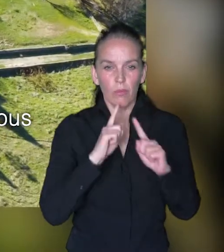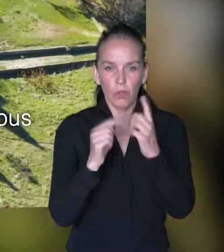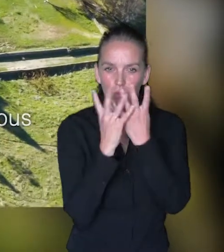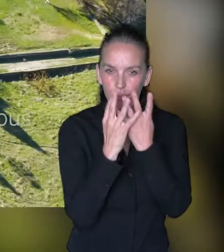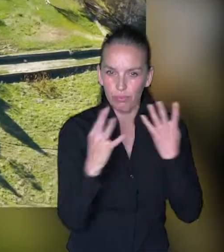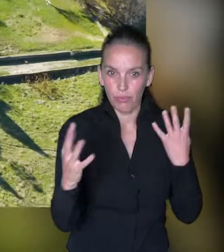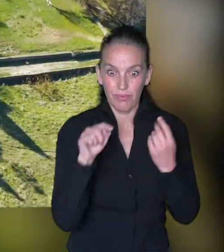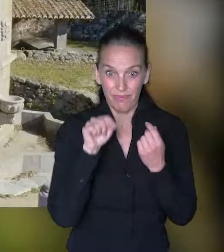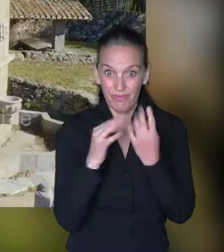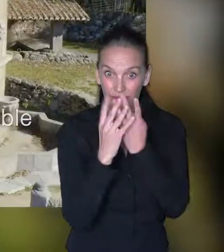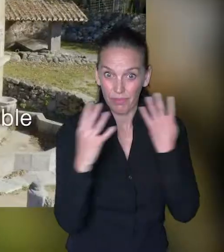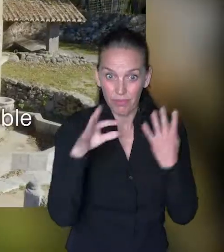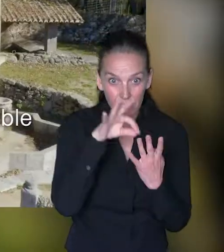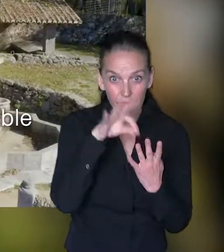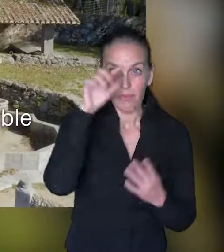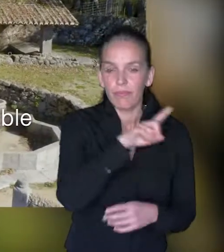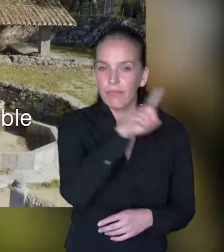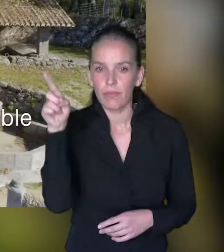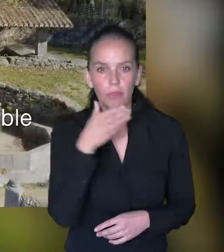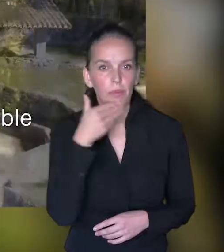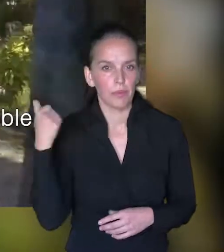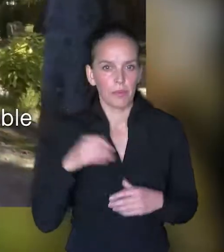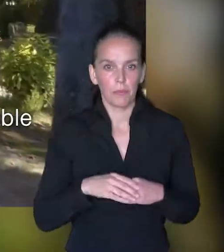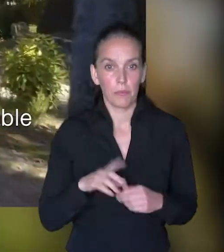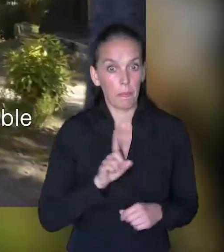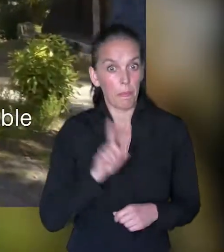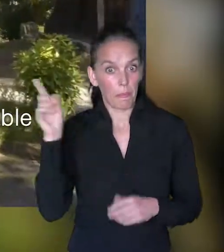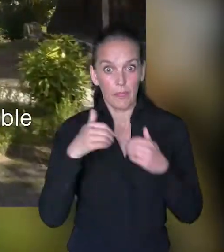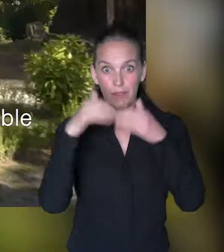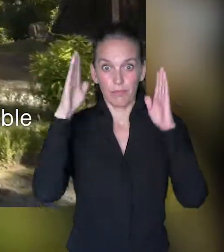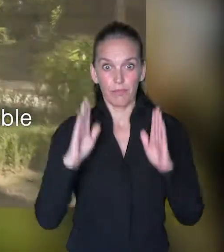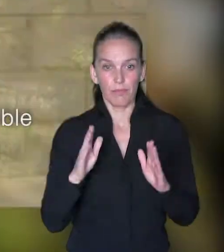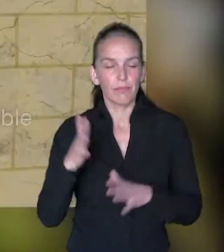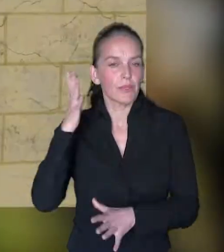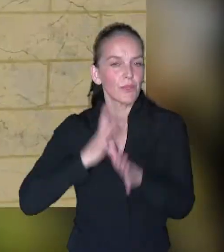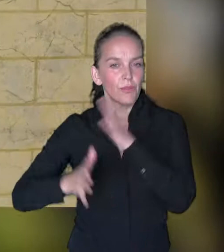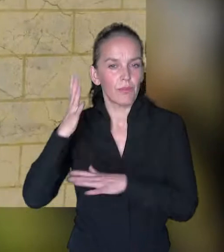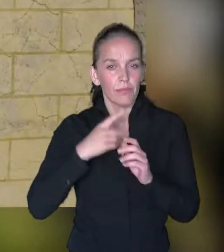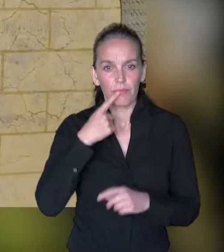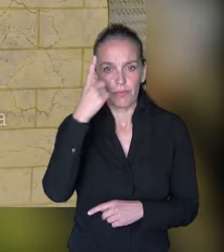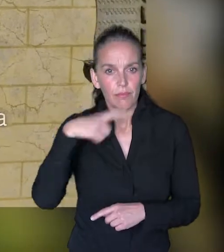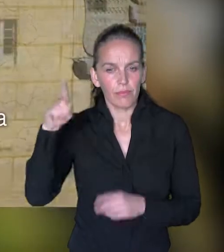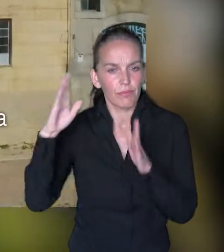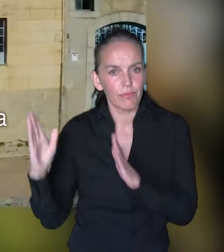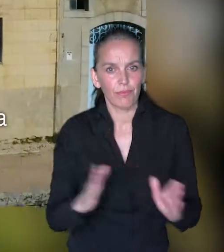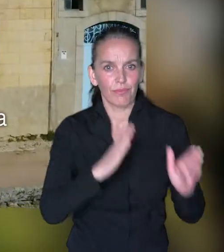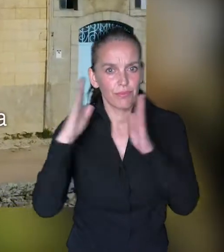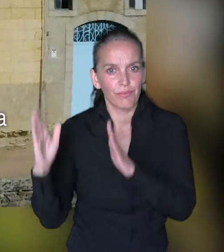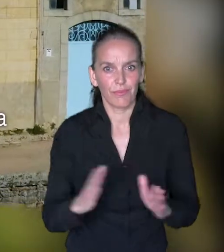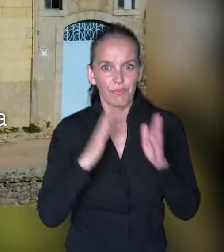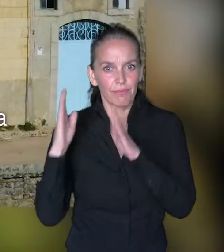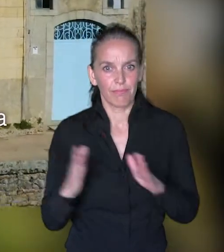precious stone-based architecture with a range of green areas full of unusual vegetable species. The